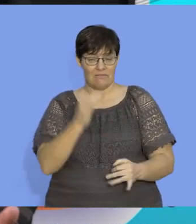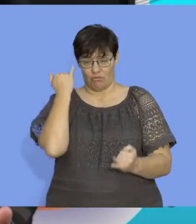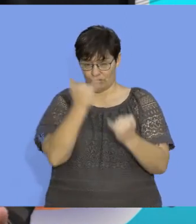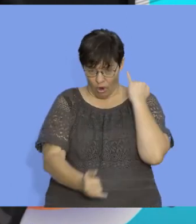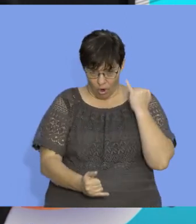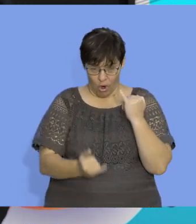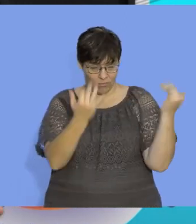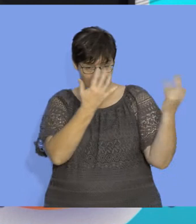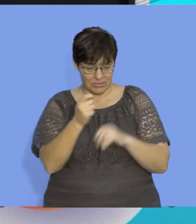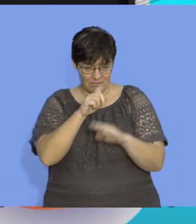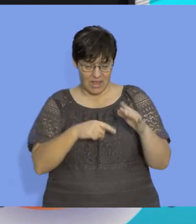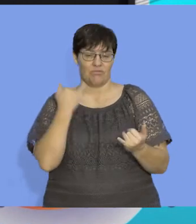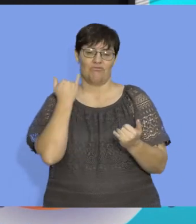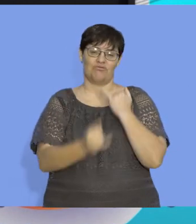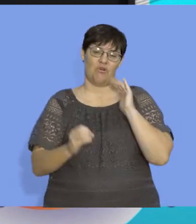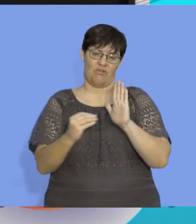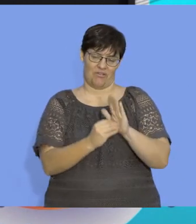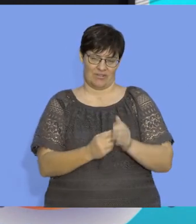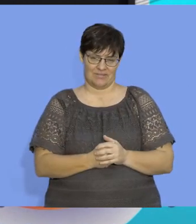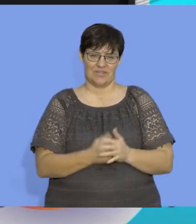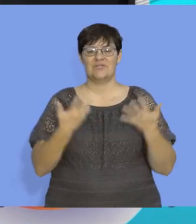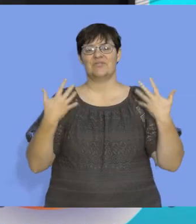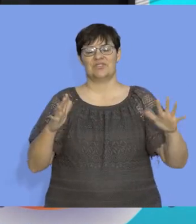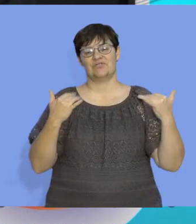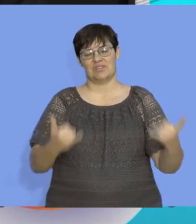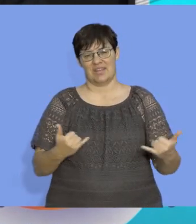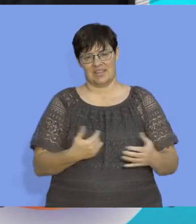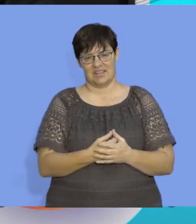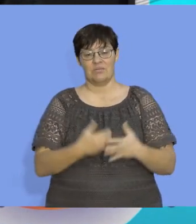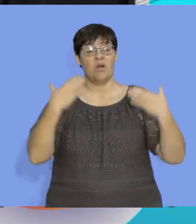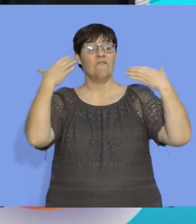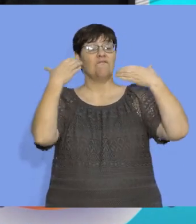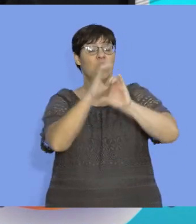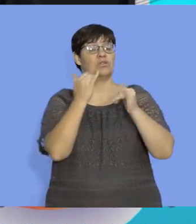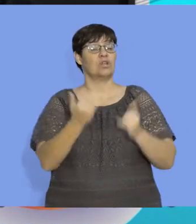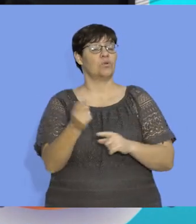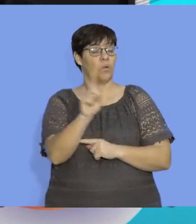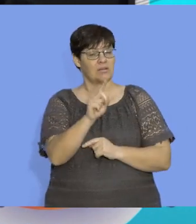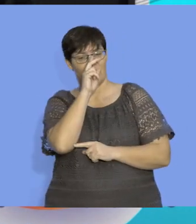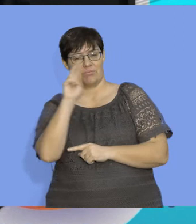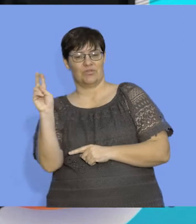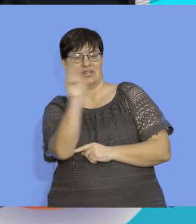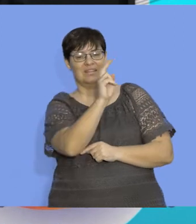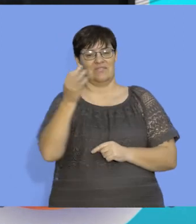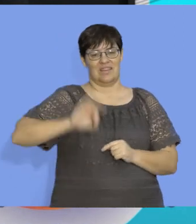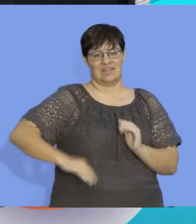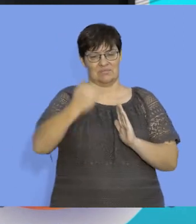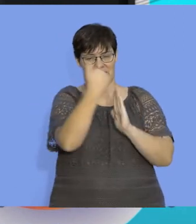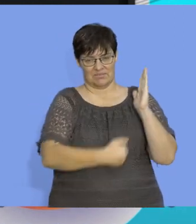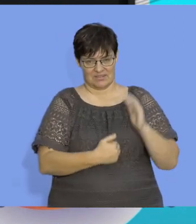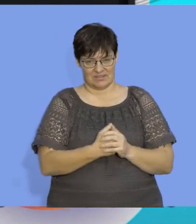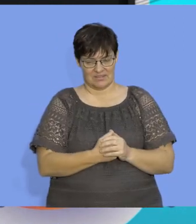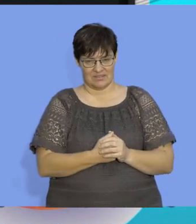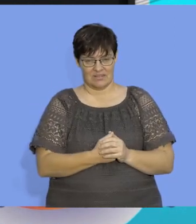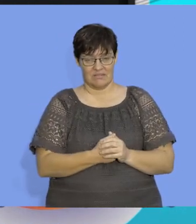Okay guys, that's it for today's lesson. We focused today's lesson on the projected income statement. So what are you